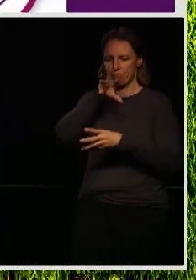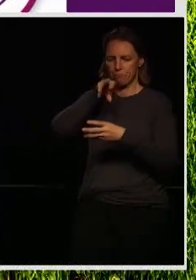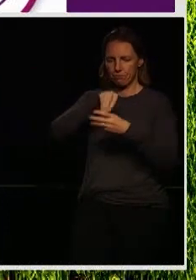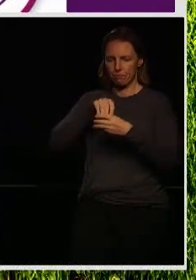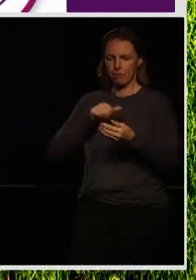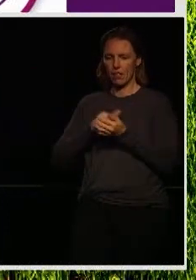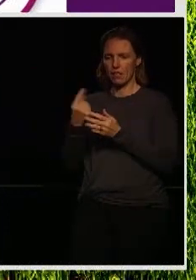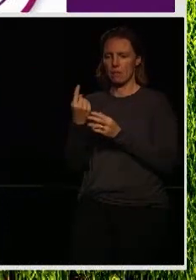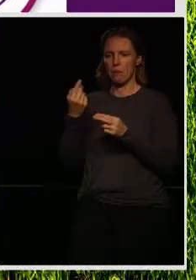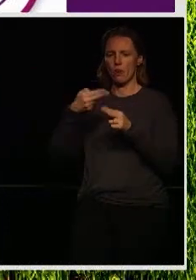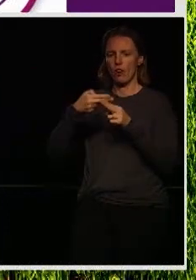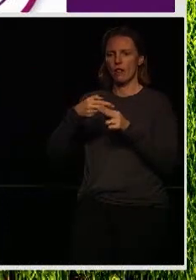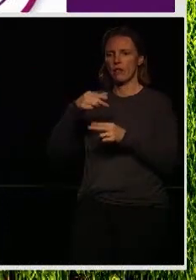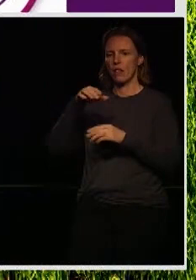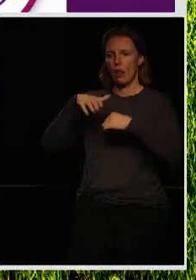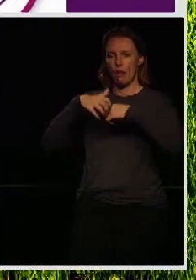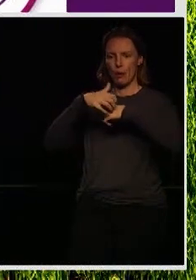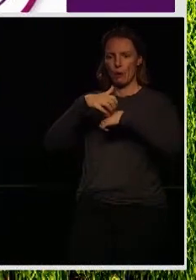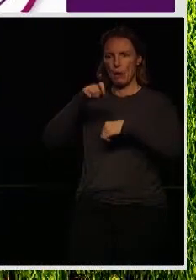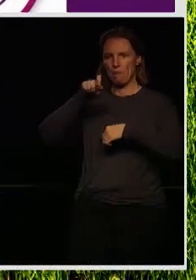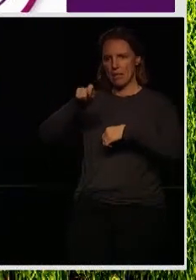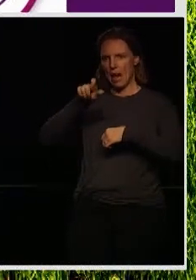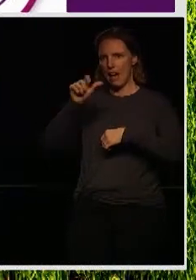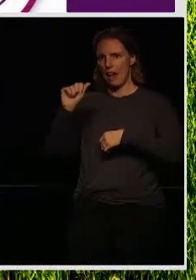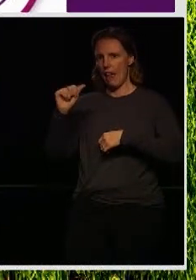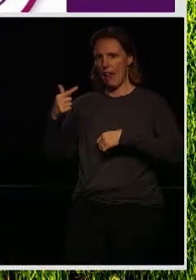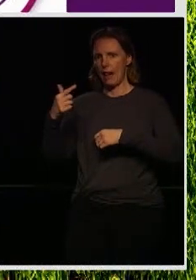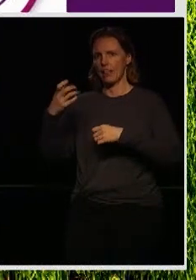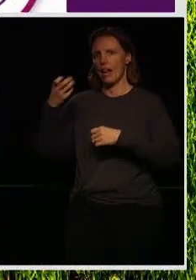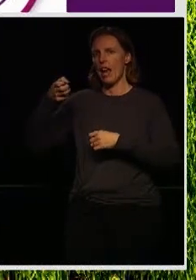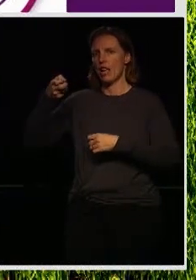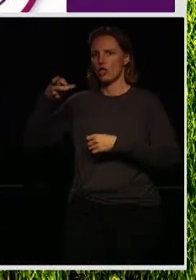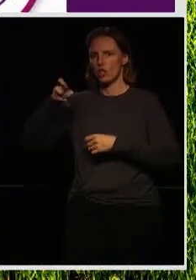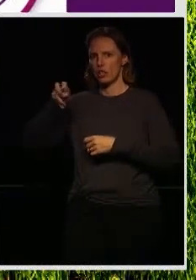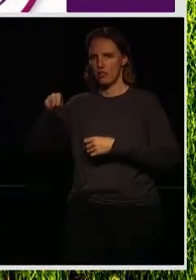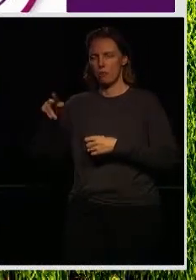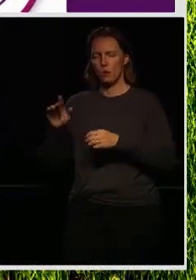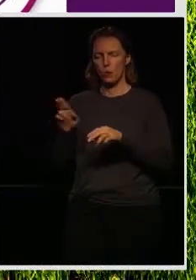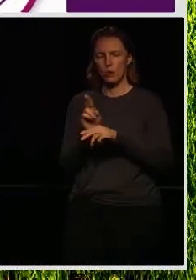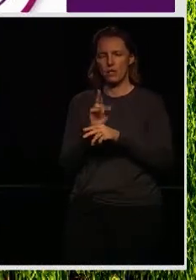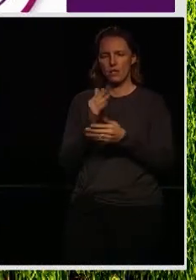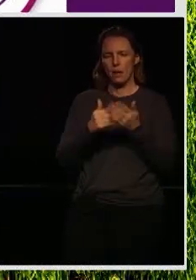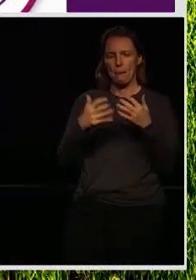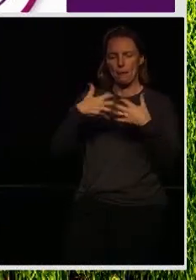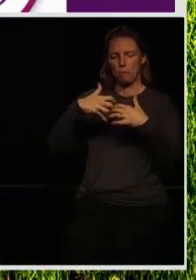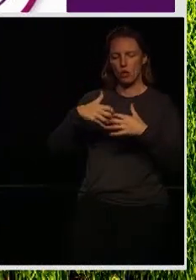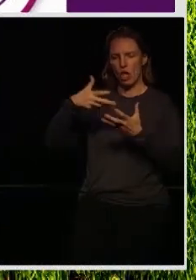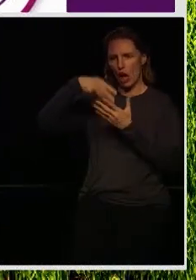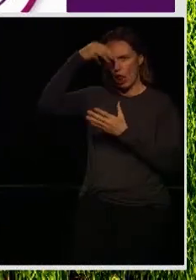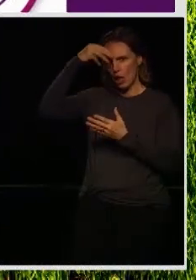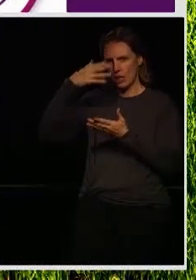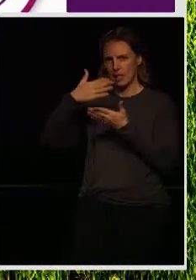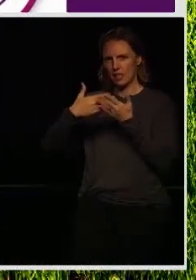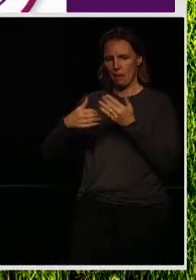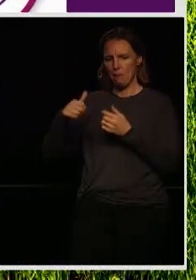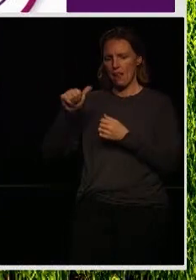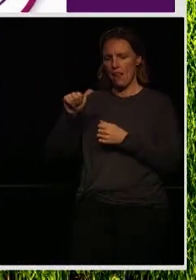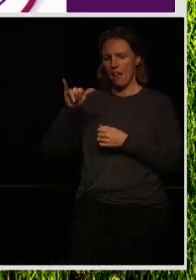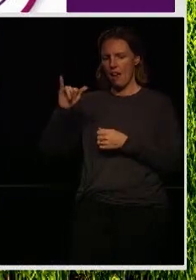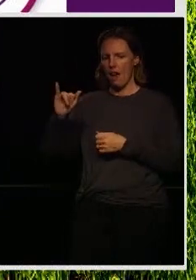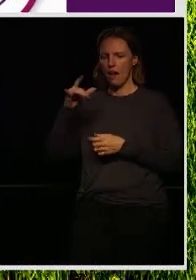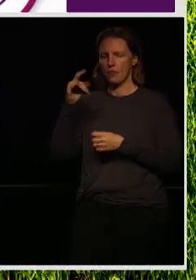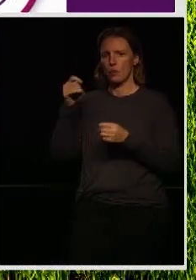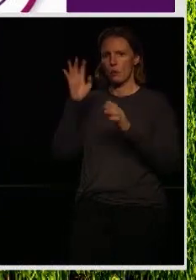the Grape.ag engine. We do use some machine learning and some AI to create these new